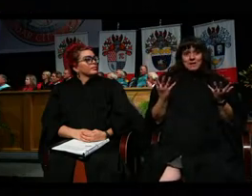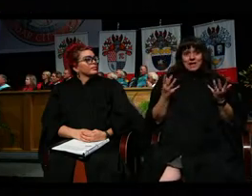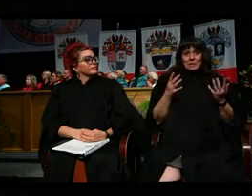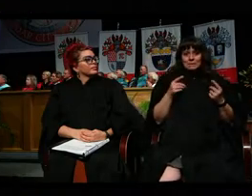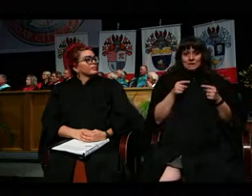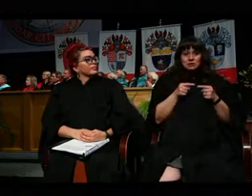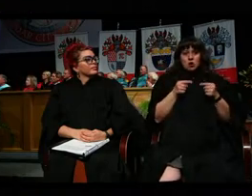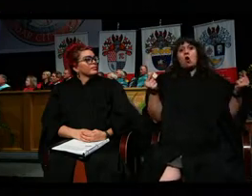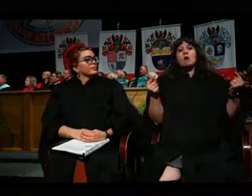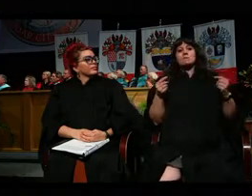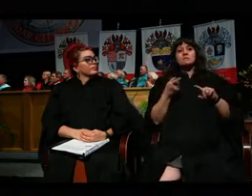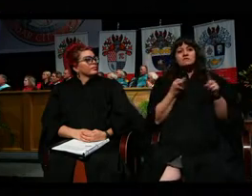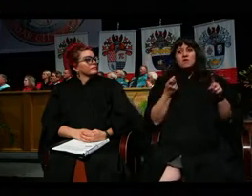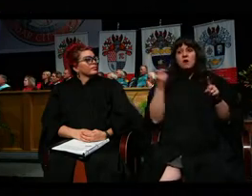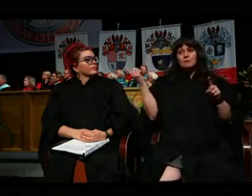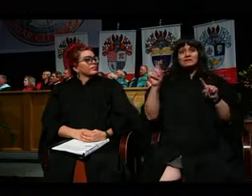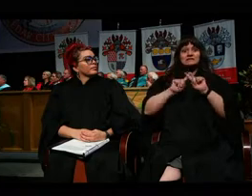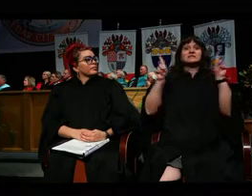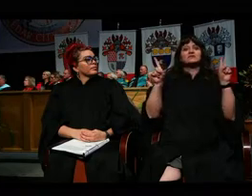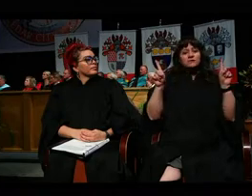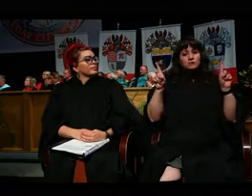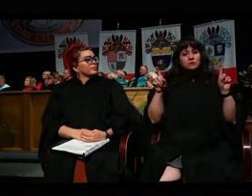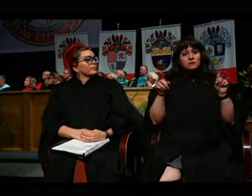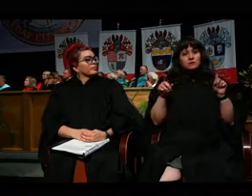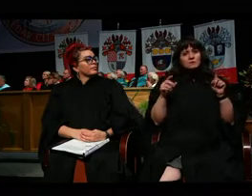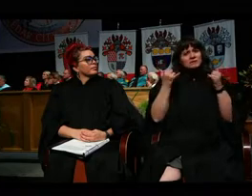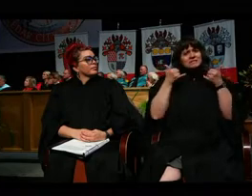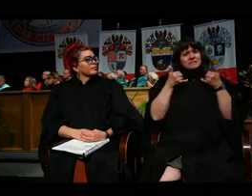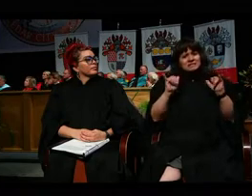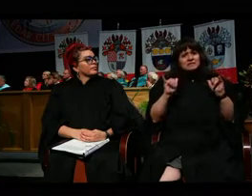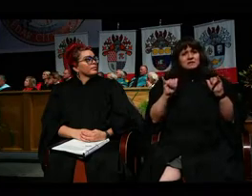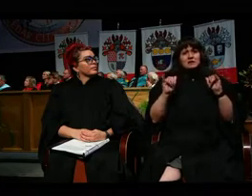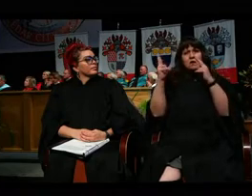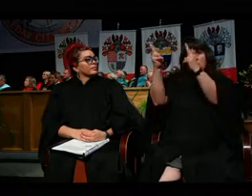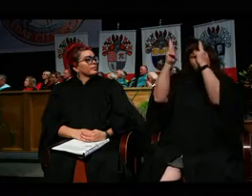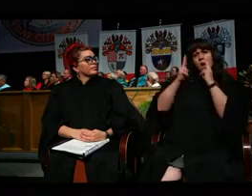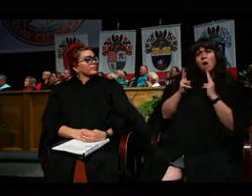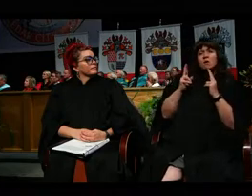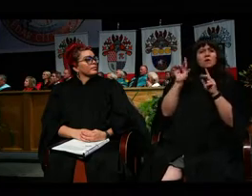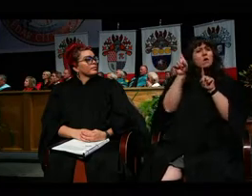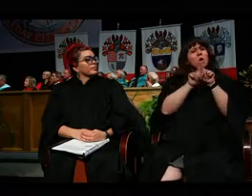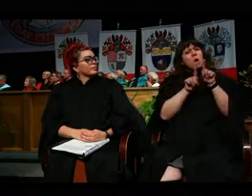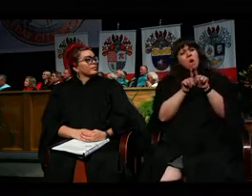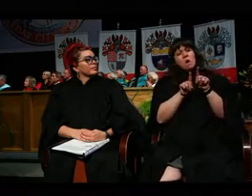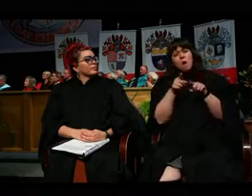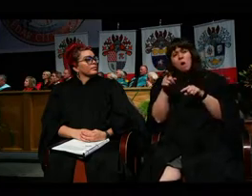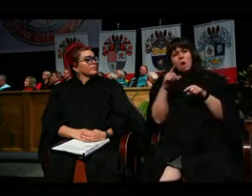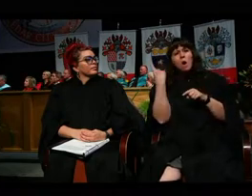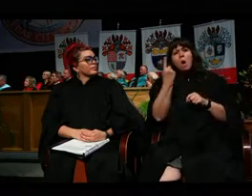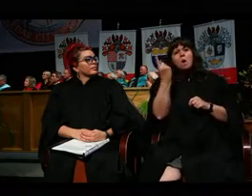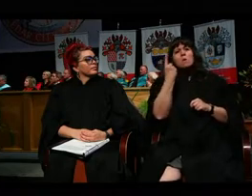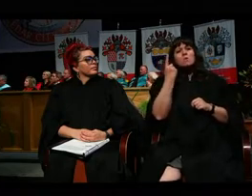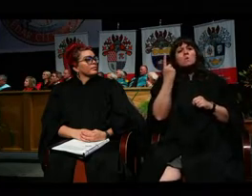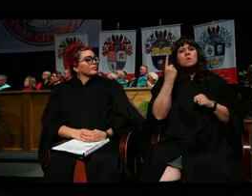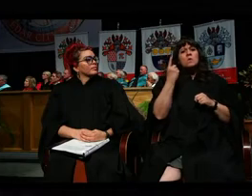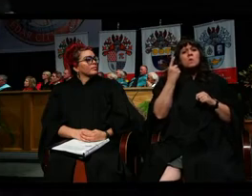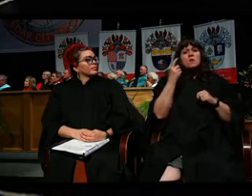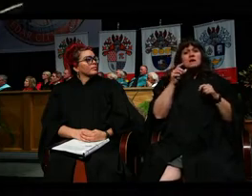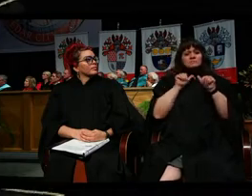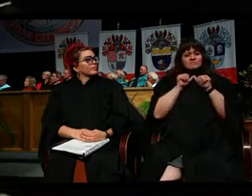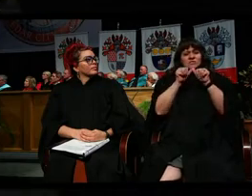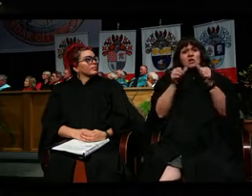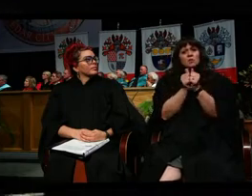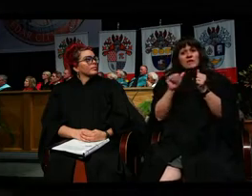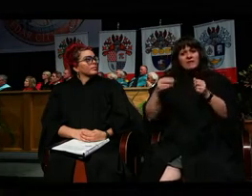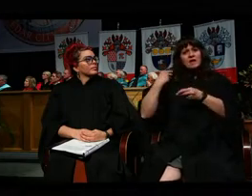from. But we should honor and always preserve and teach that history and that heritage. And we